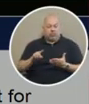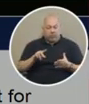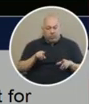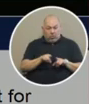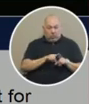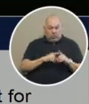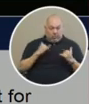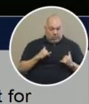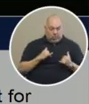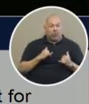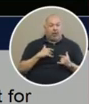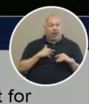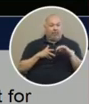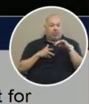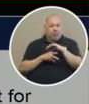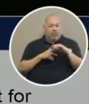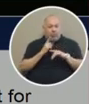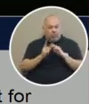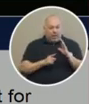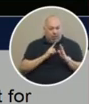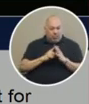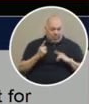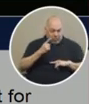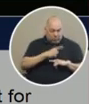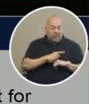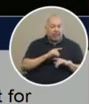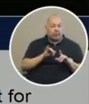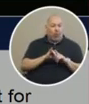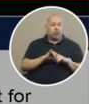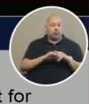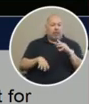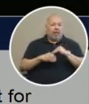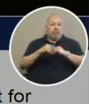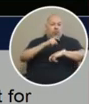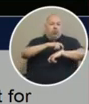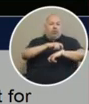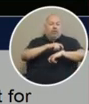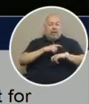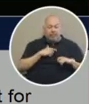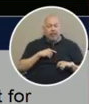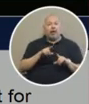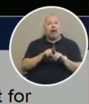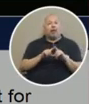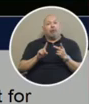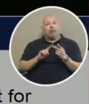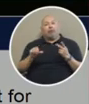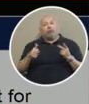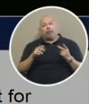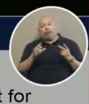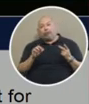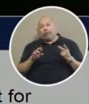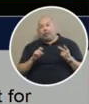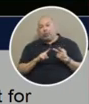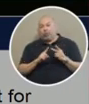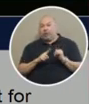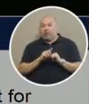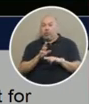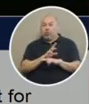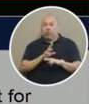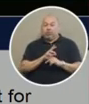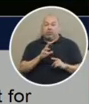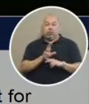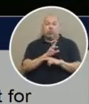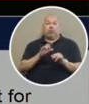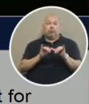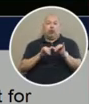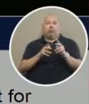the current drive-through that we have, expanding their hours and their days of operation. We're also looking at alternative care facilities with the U.S. Army Corps of